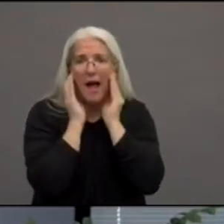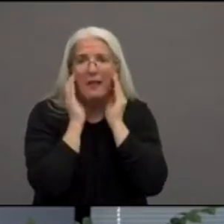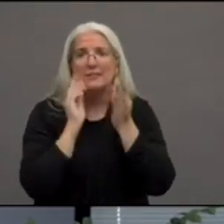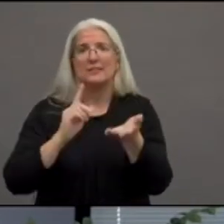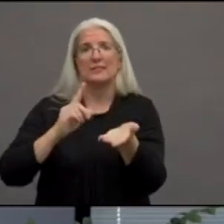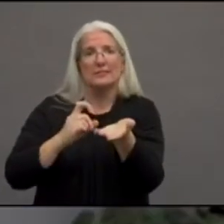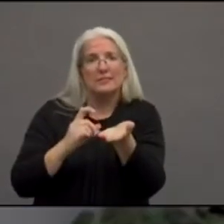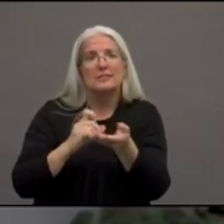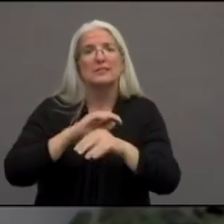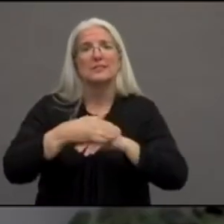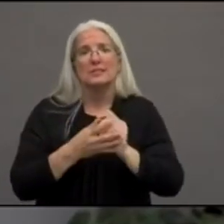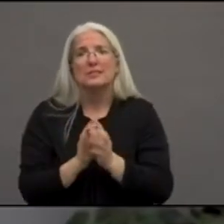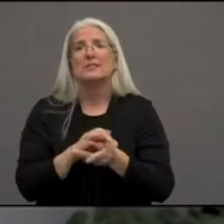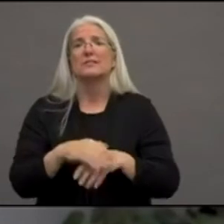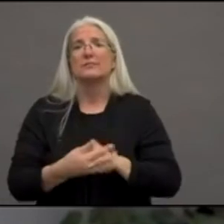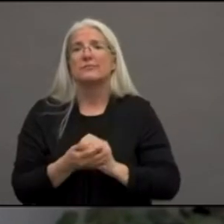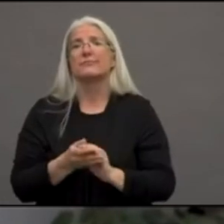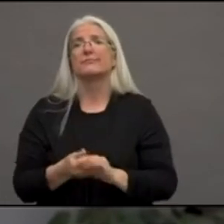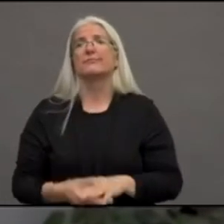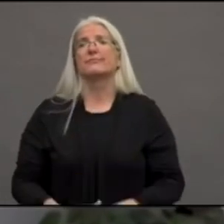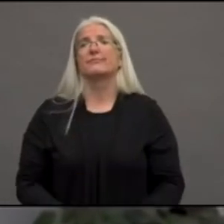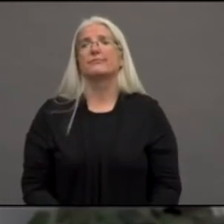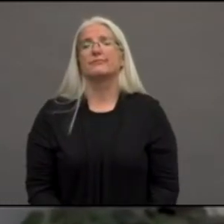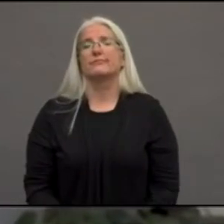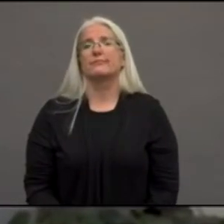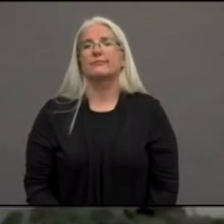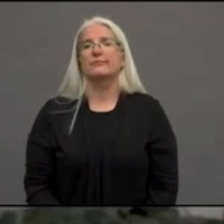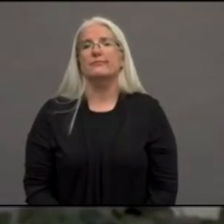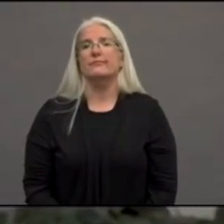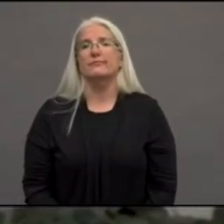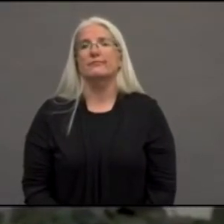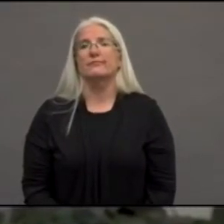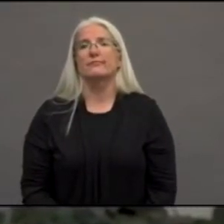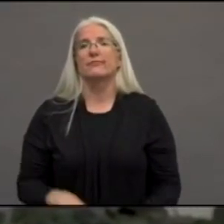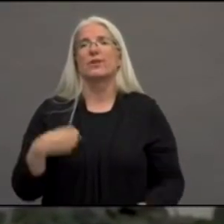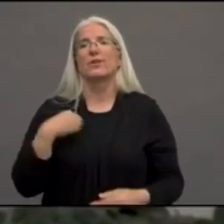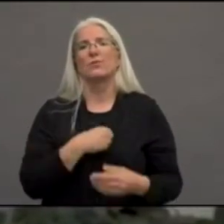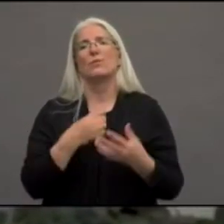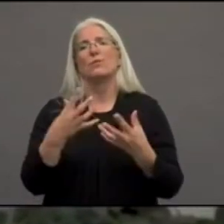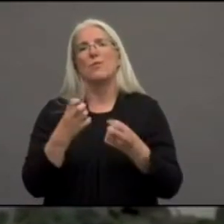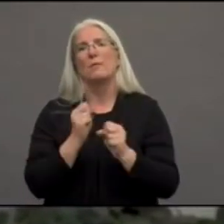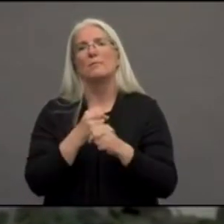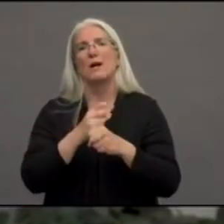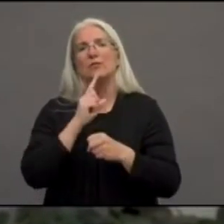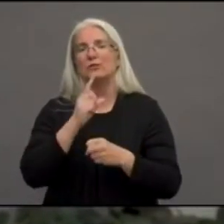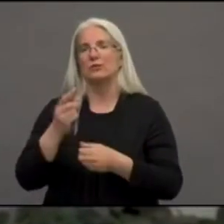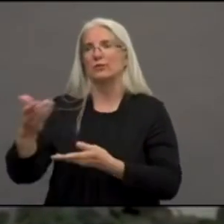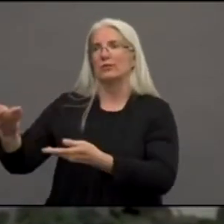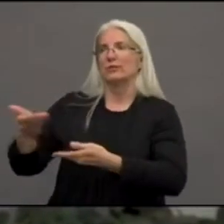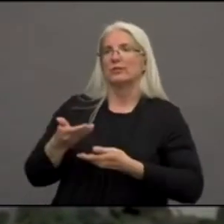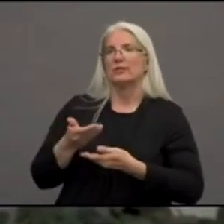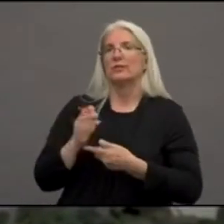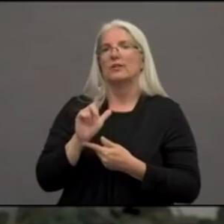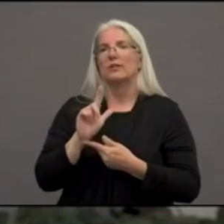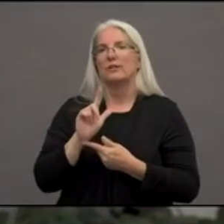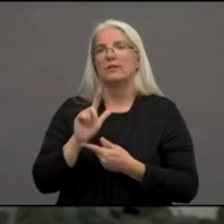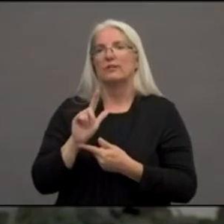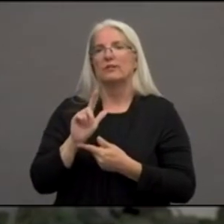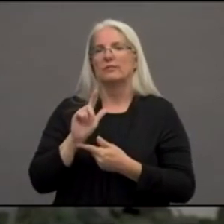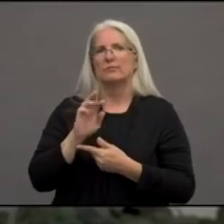face mask and washing your hands. We want to bring on Rodrigo for just a moment here.